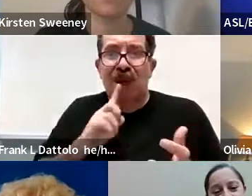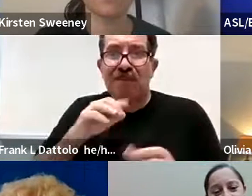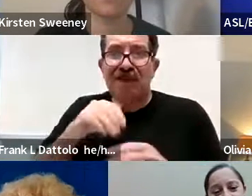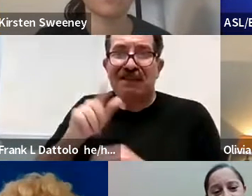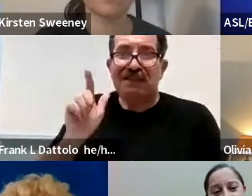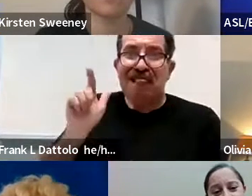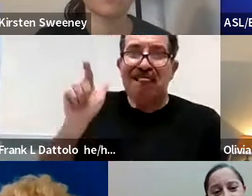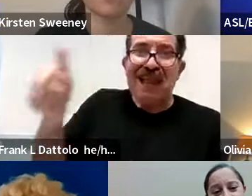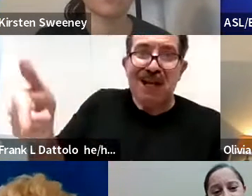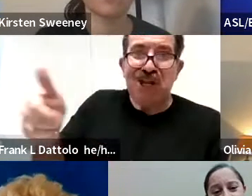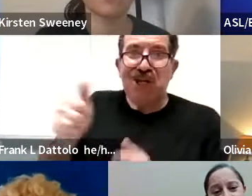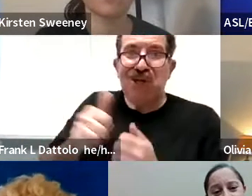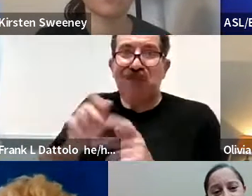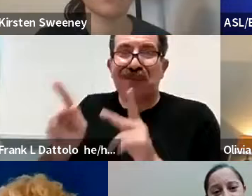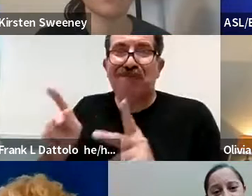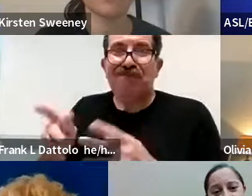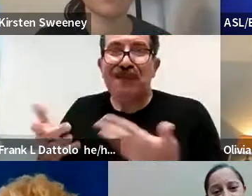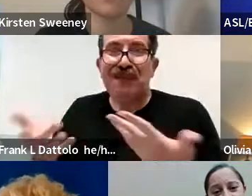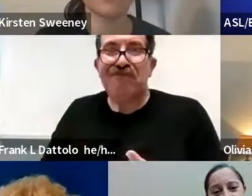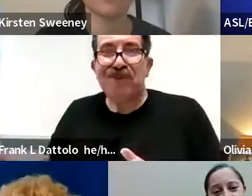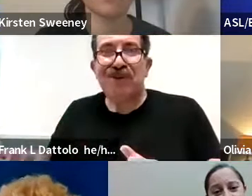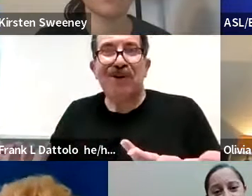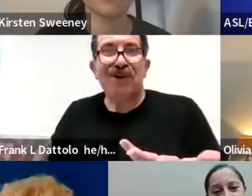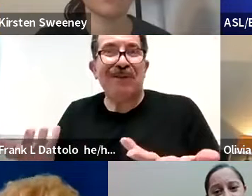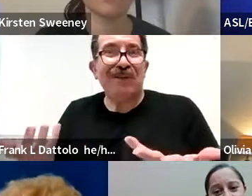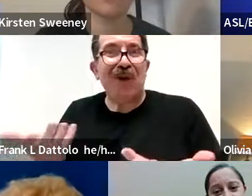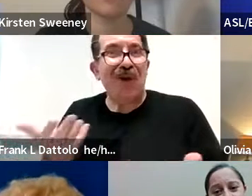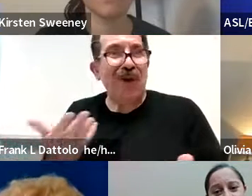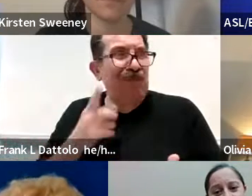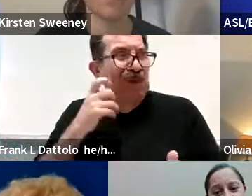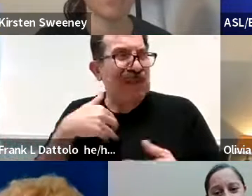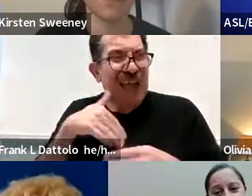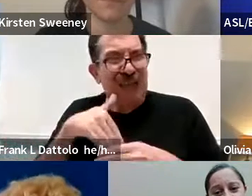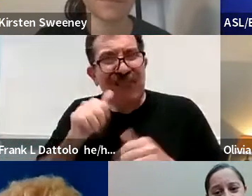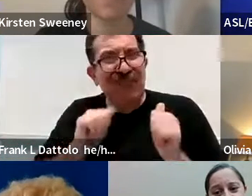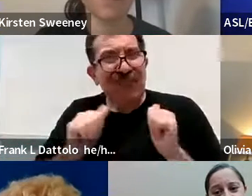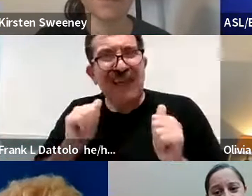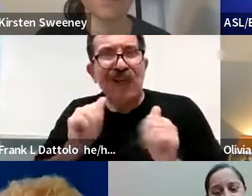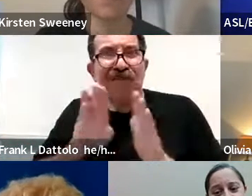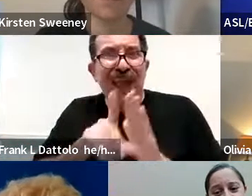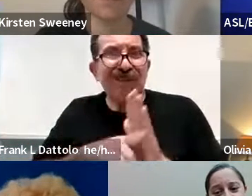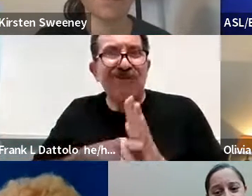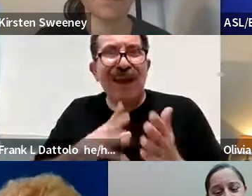now. I don't want to be a second thought later.